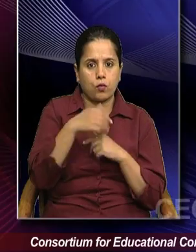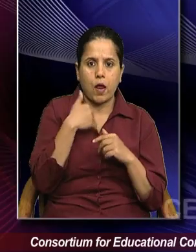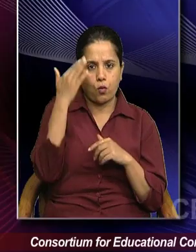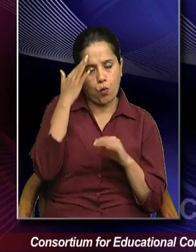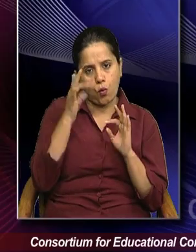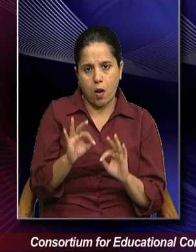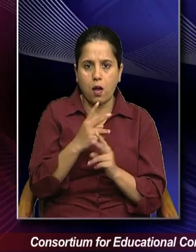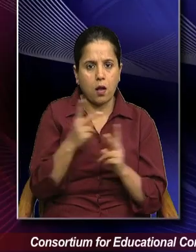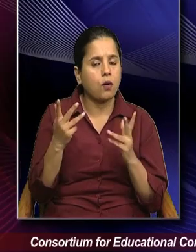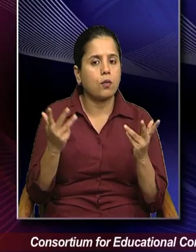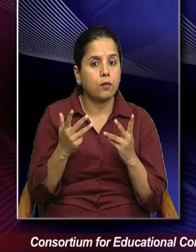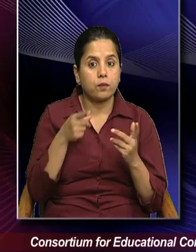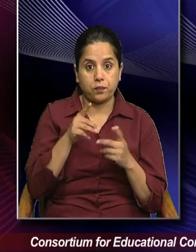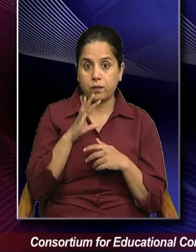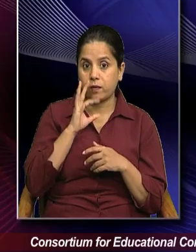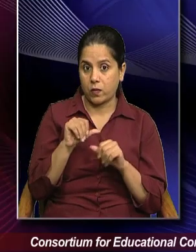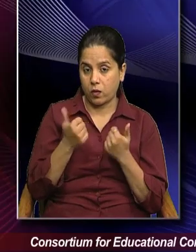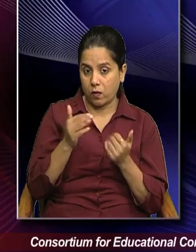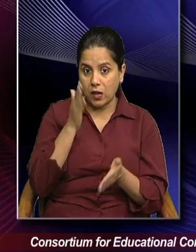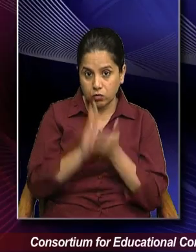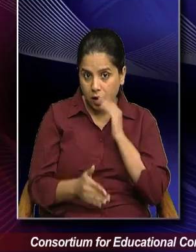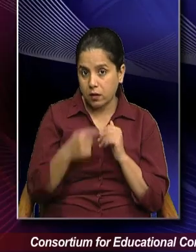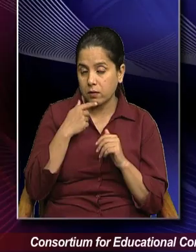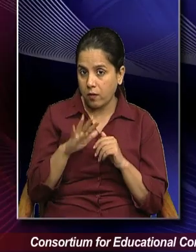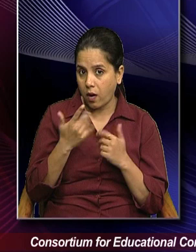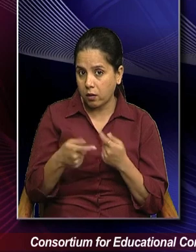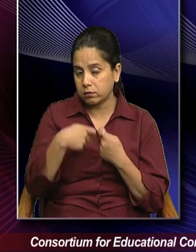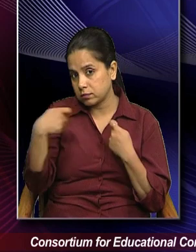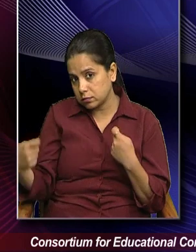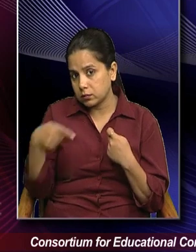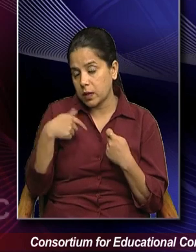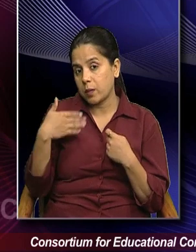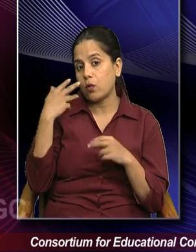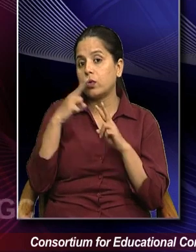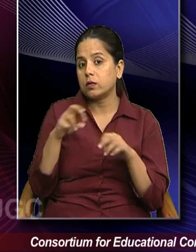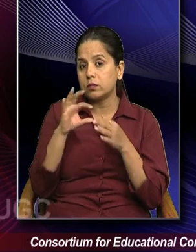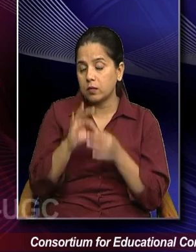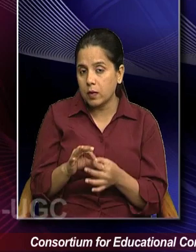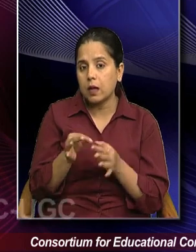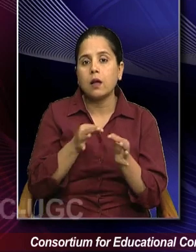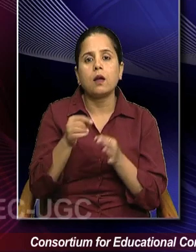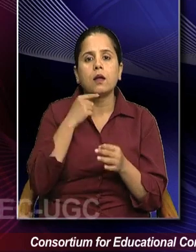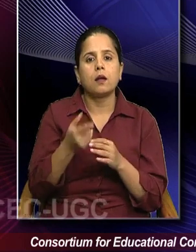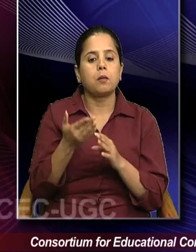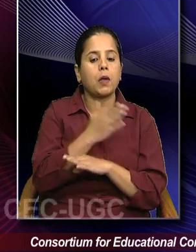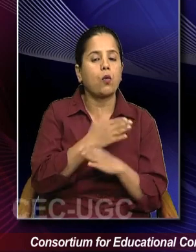know? Does it confirm, challenge or expand on previous research? Mentioning prior